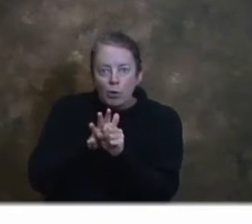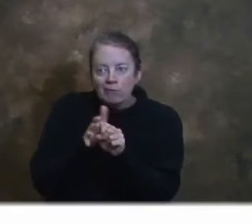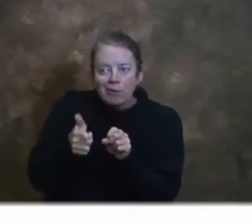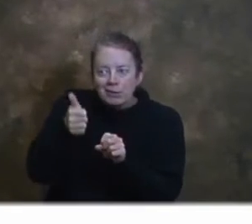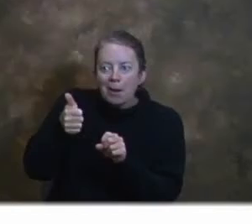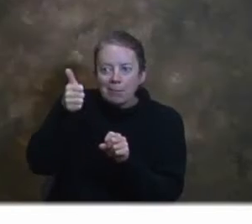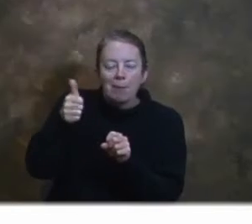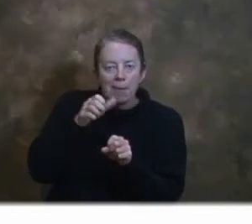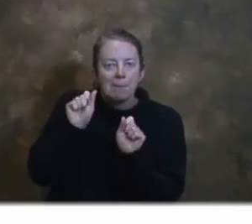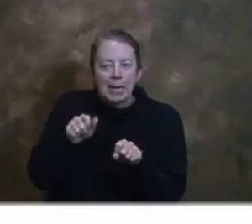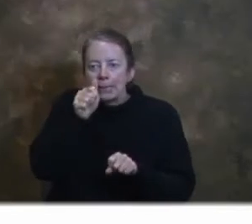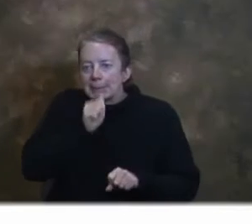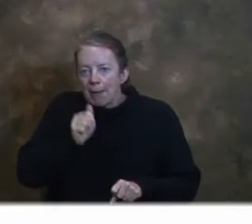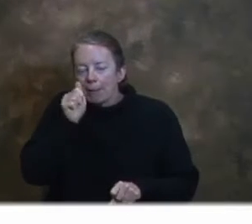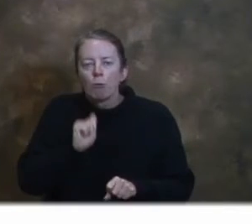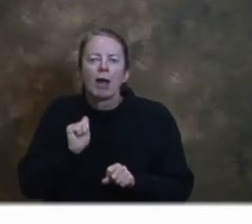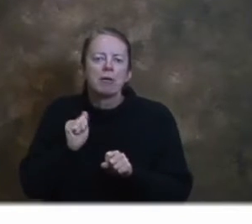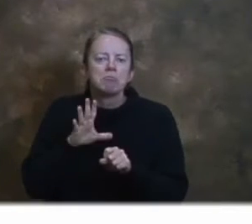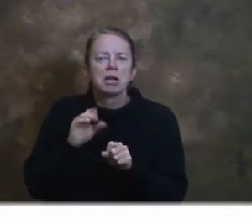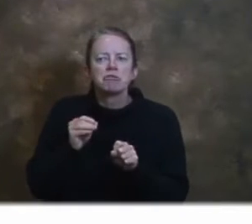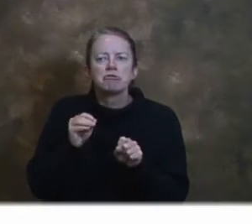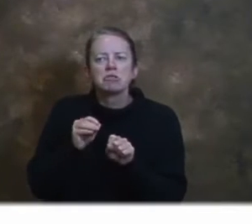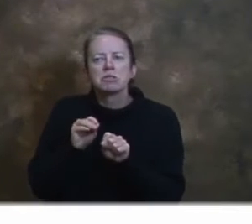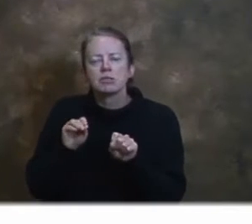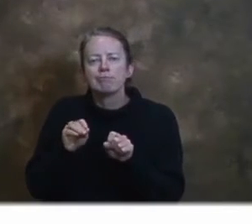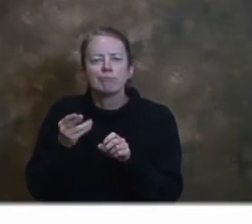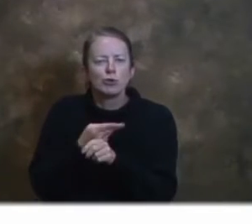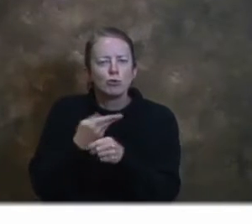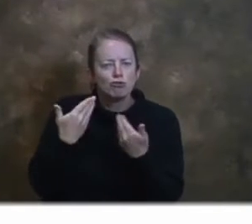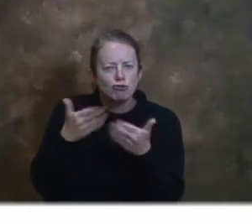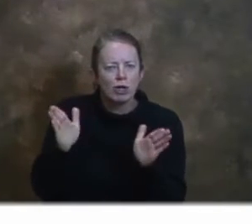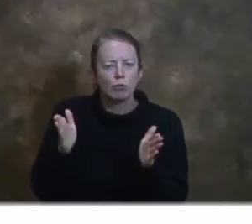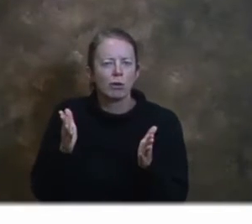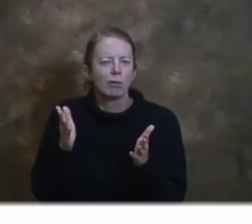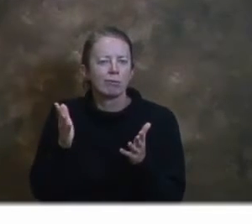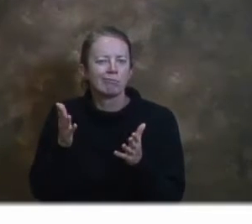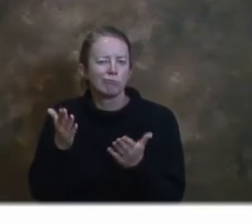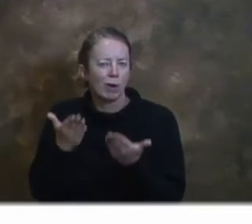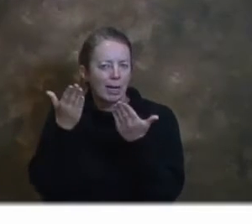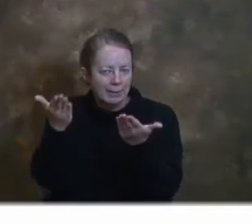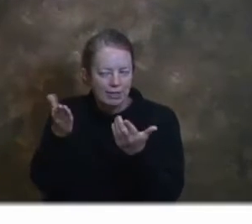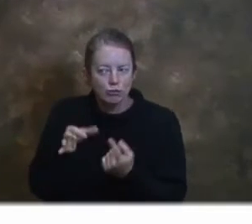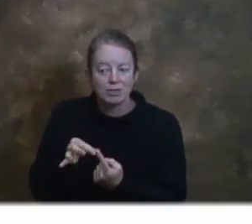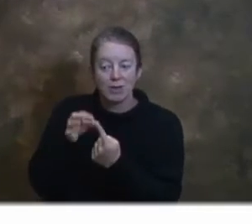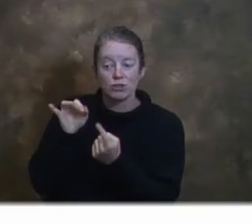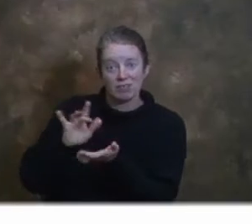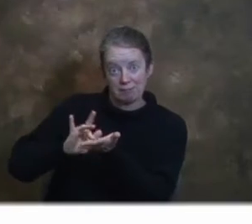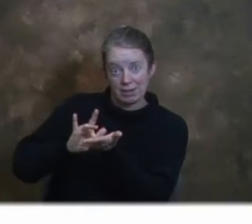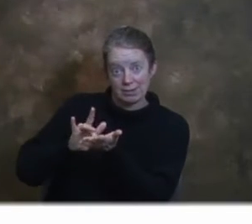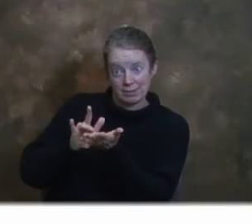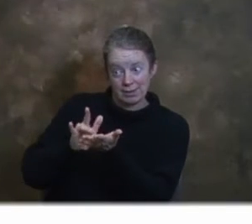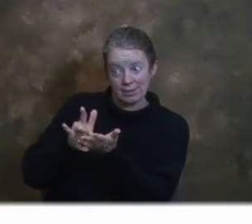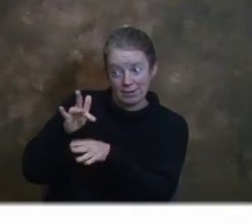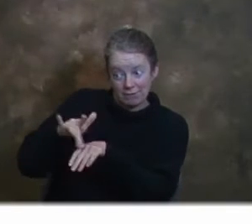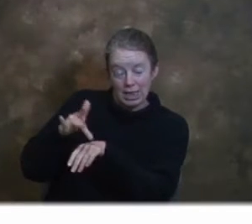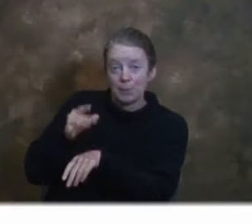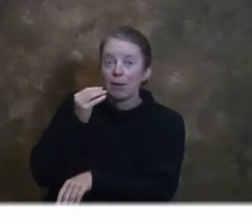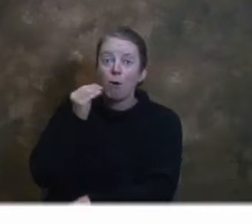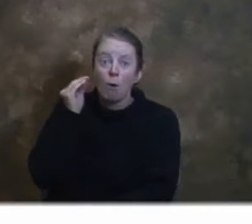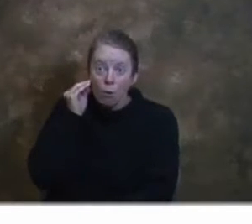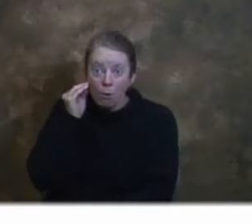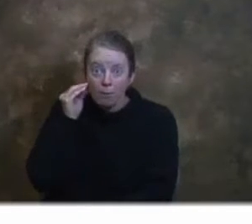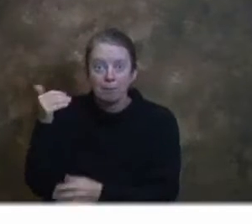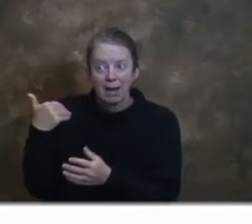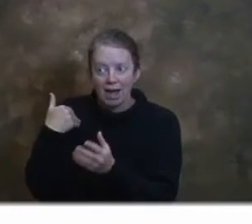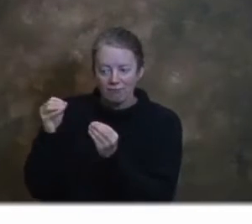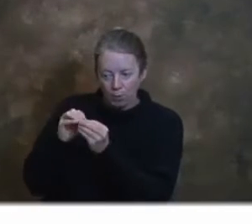public recommendations, particularly when our at-home therapeutics are more readily available in greater supply, so that we can keep more people out of